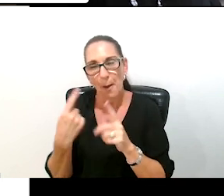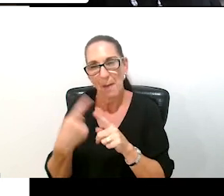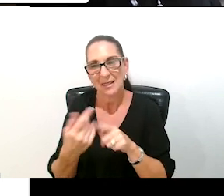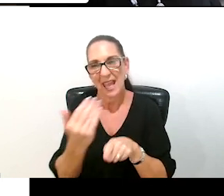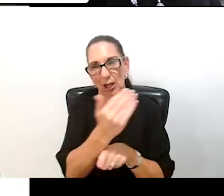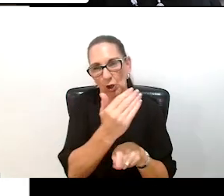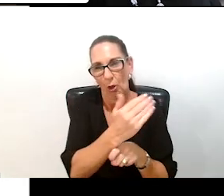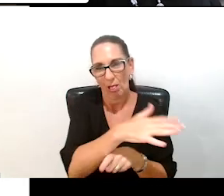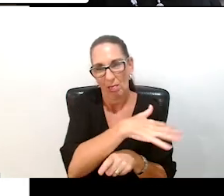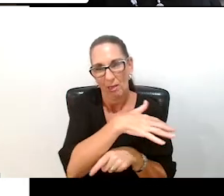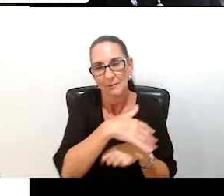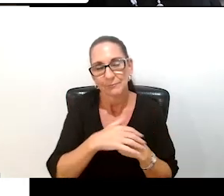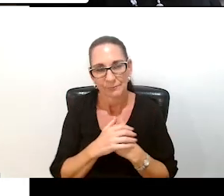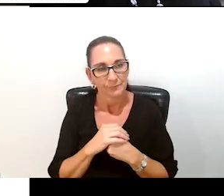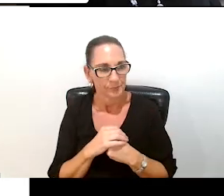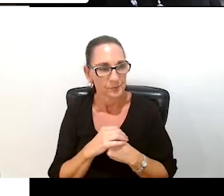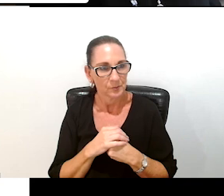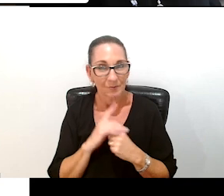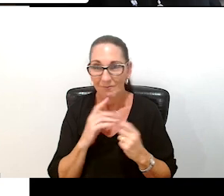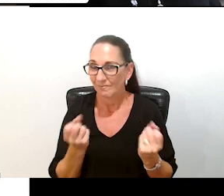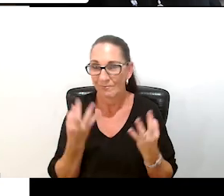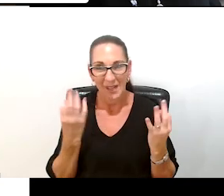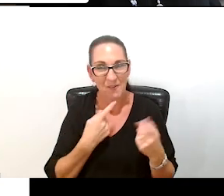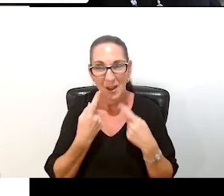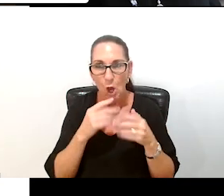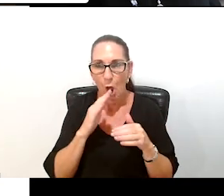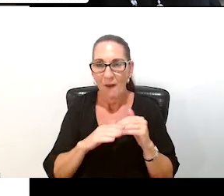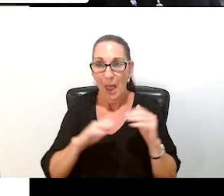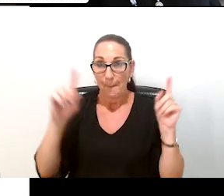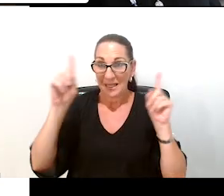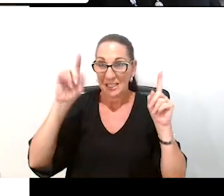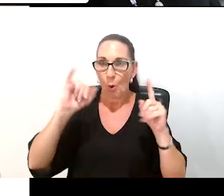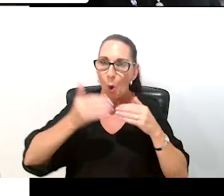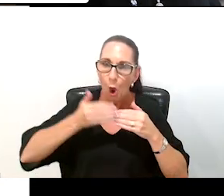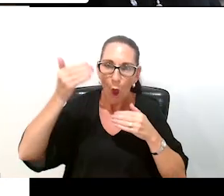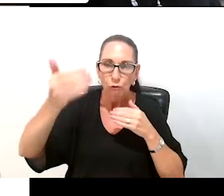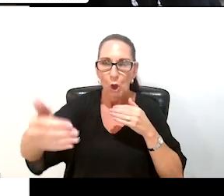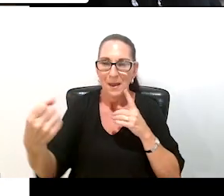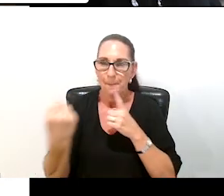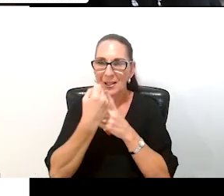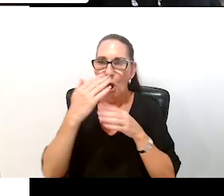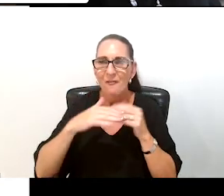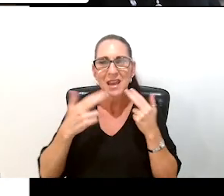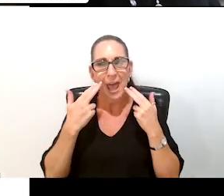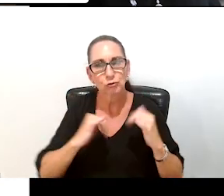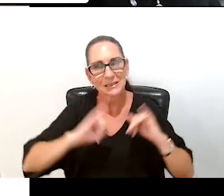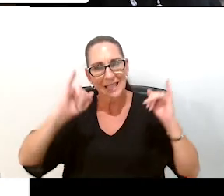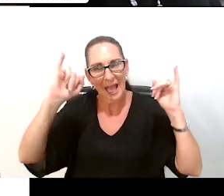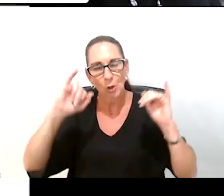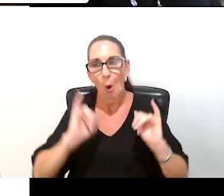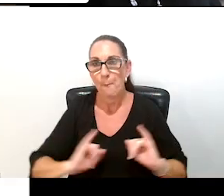NDIS. There's no information on the immediate and long-term impacts of natural disasters and emergencies on people